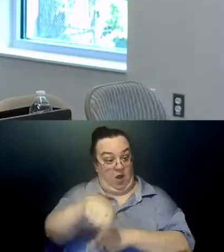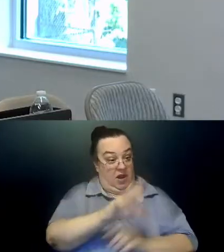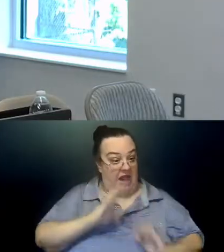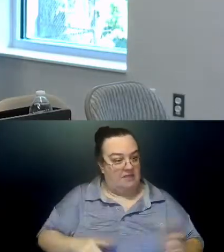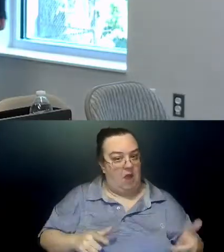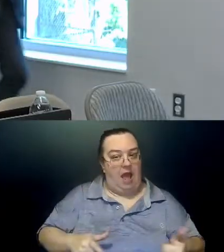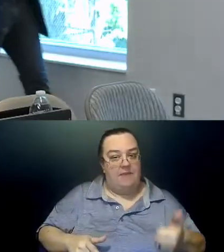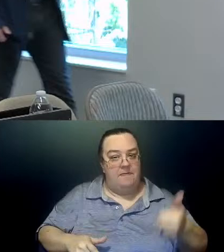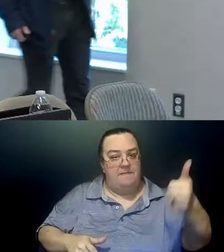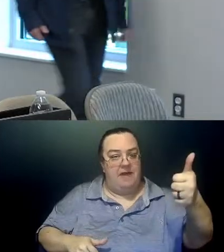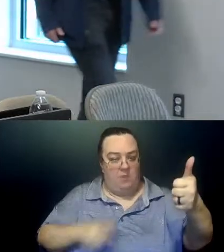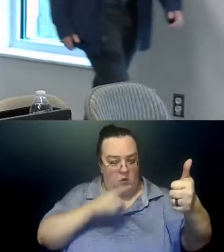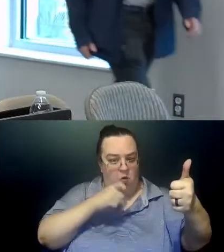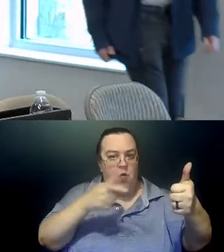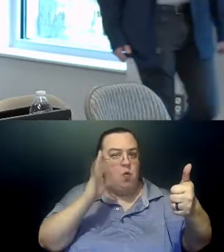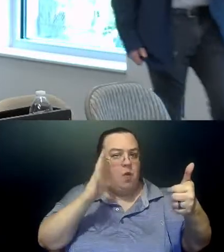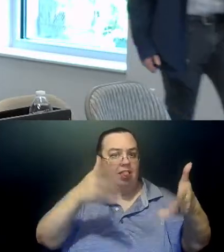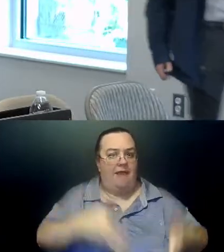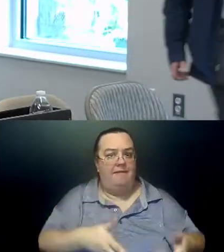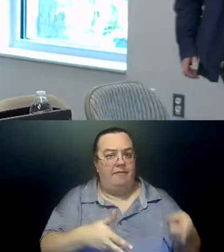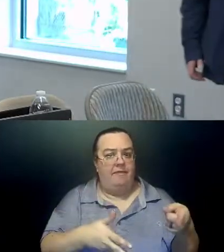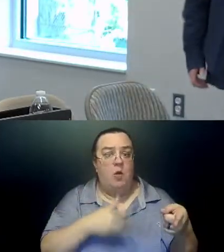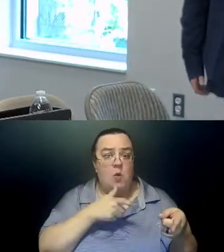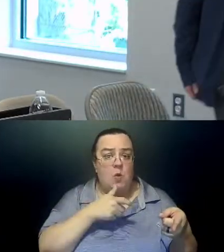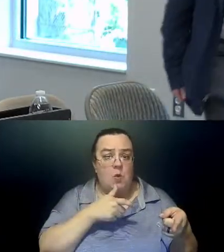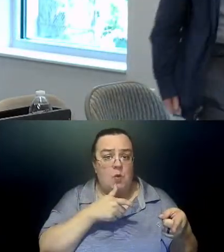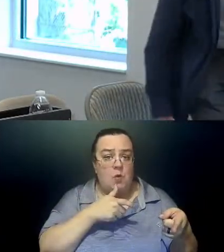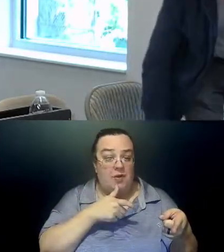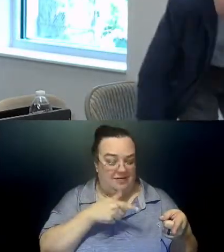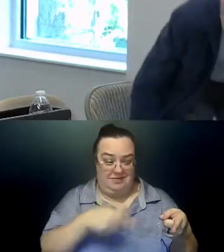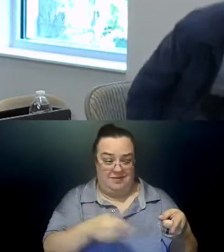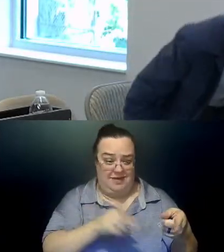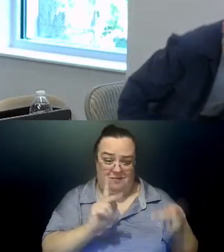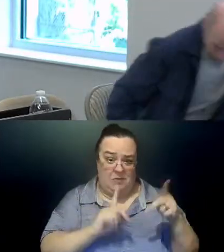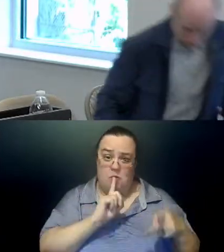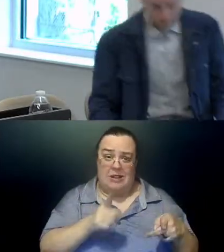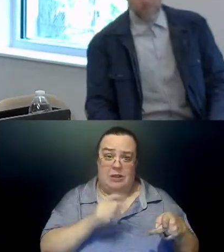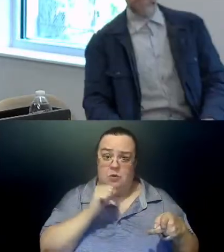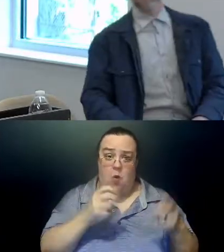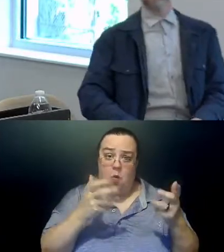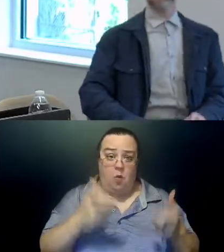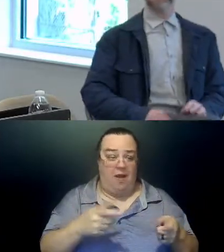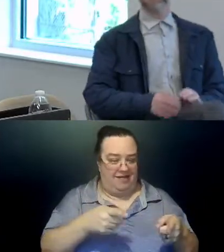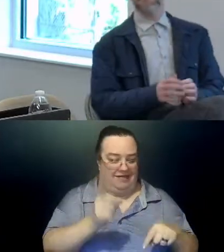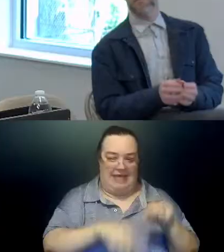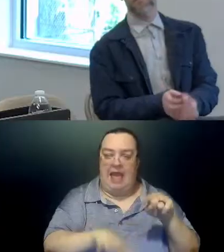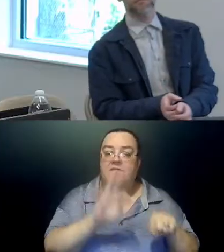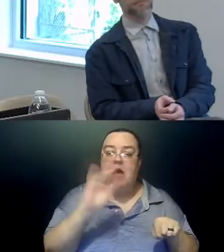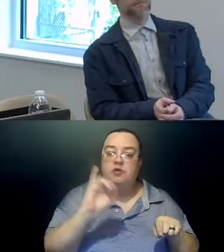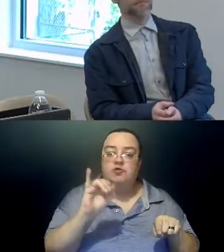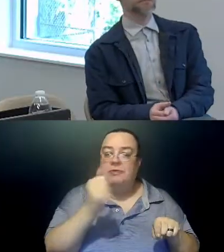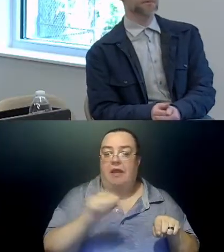behind? The people you least want that can't find insurance anywhere else.